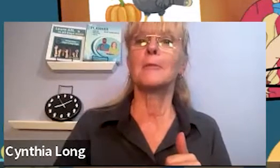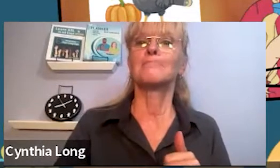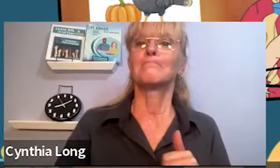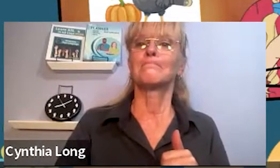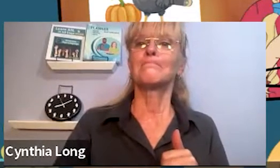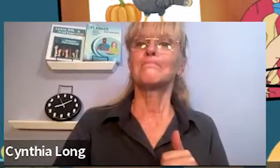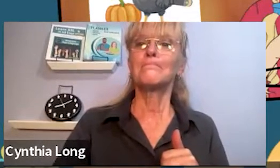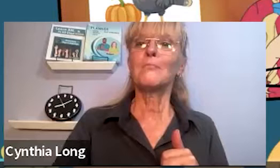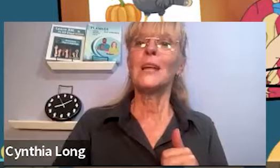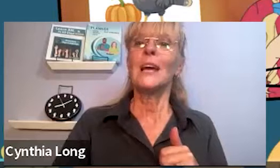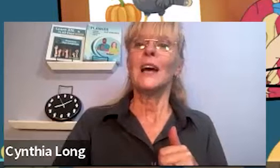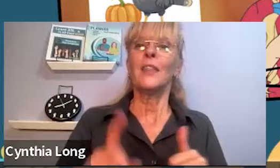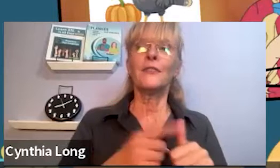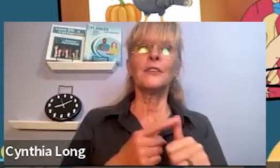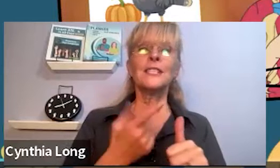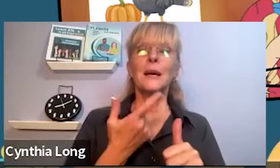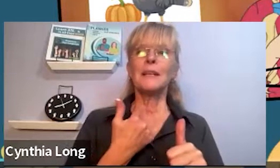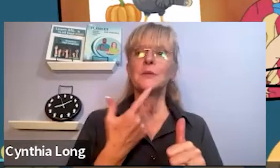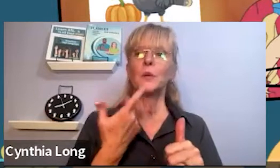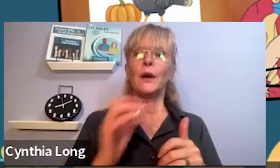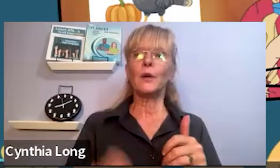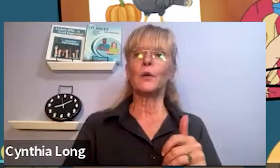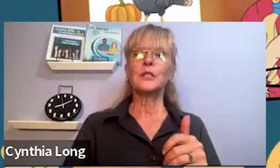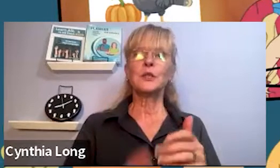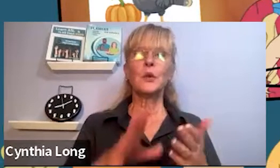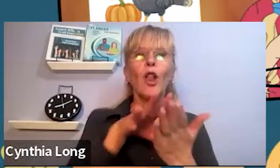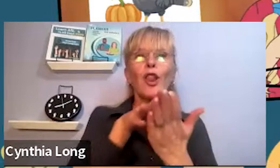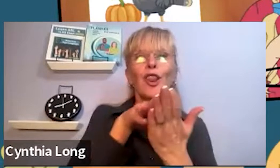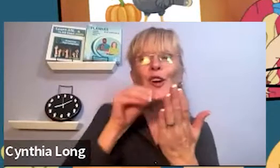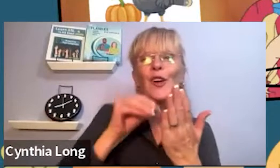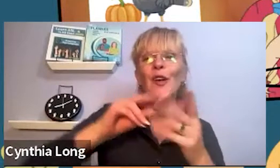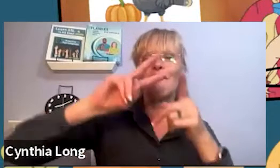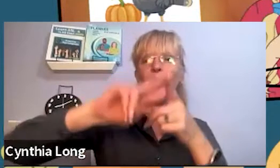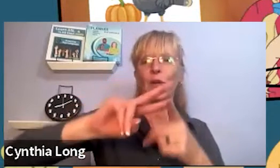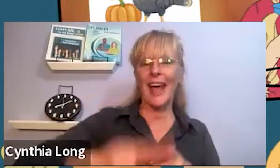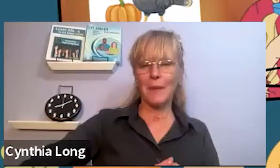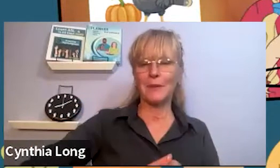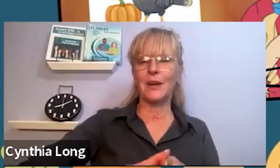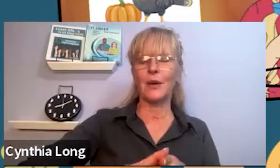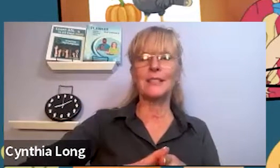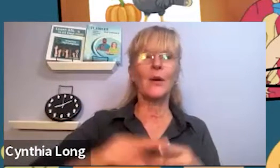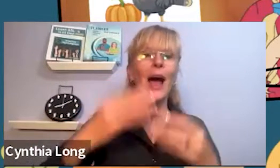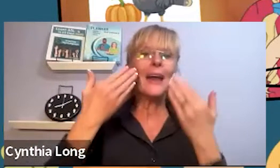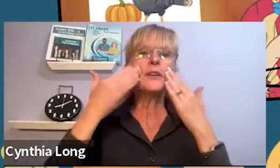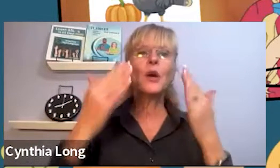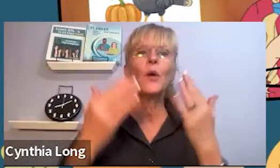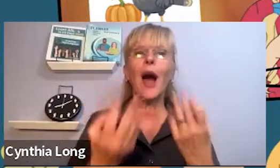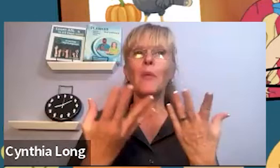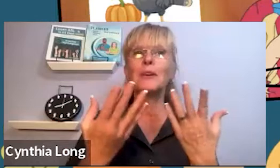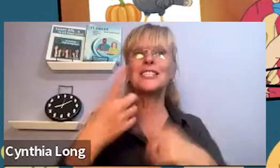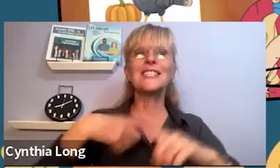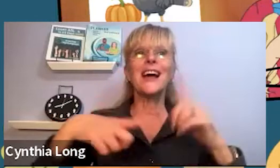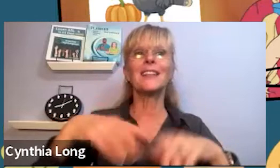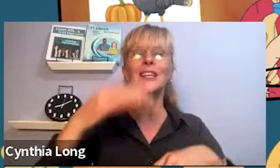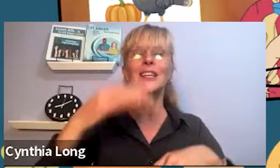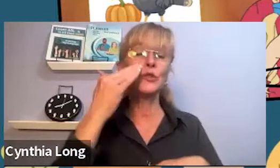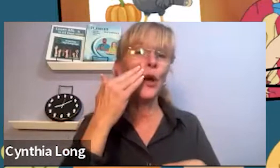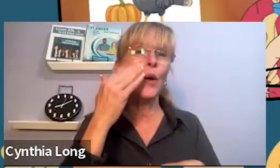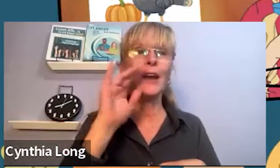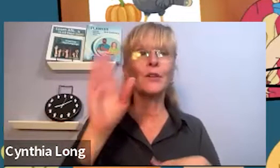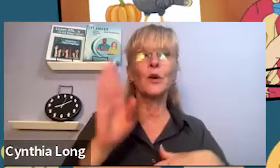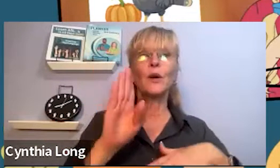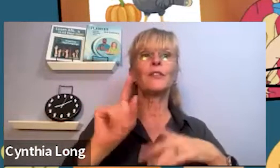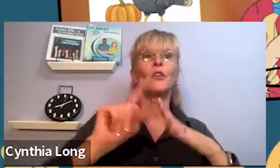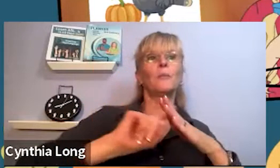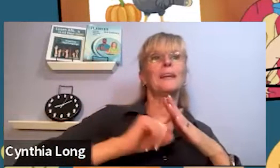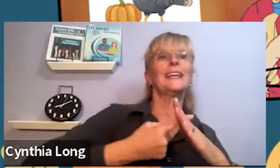here. The first step is we are going to learn vocabulary. So I don't know how much sign that you